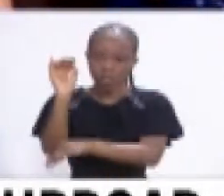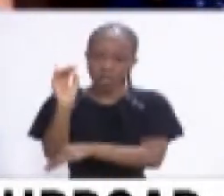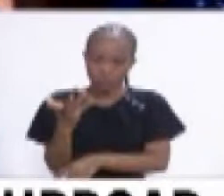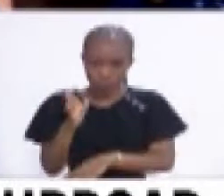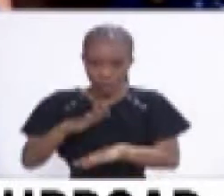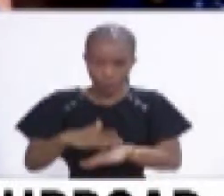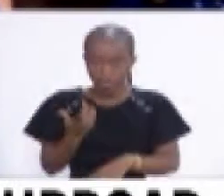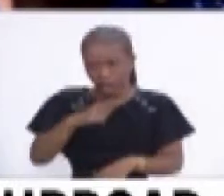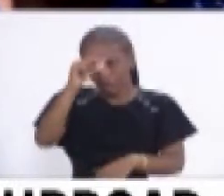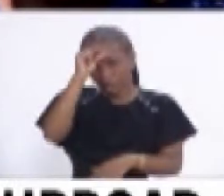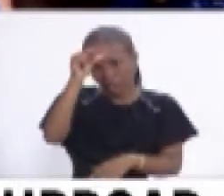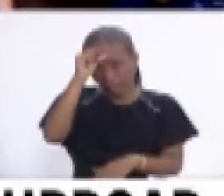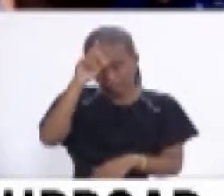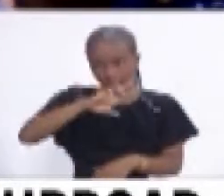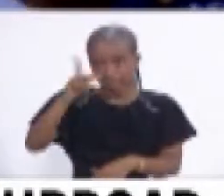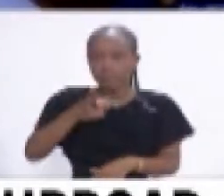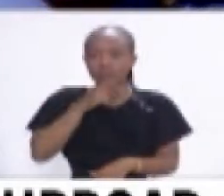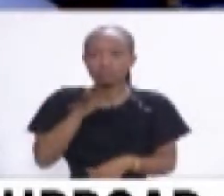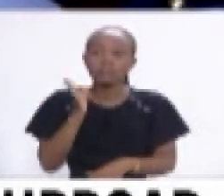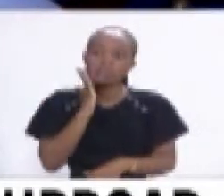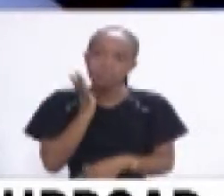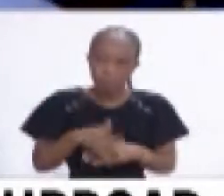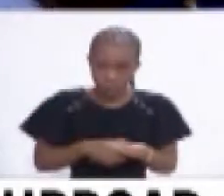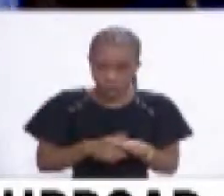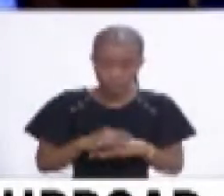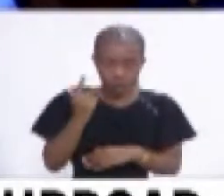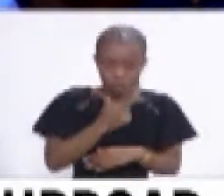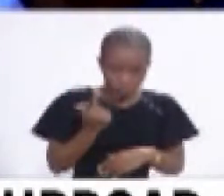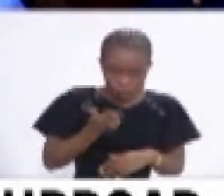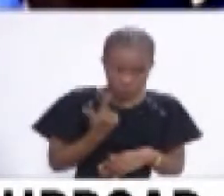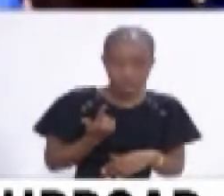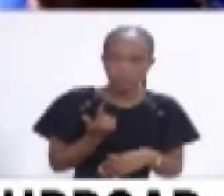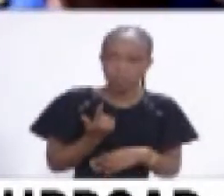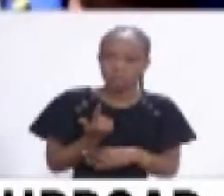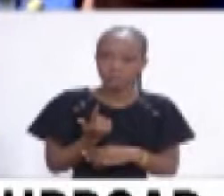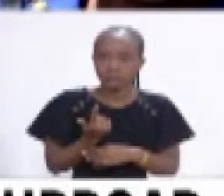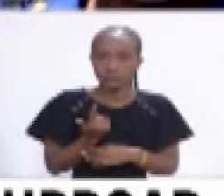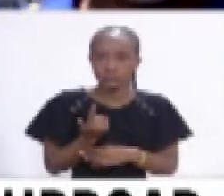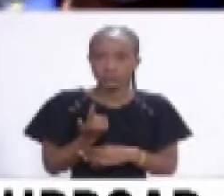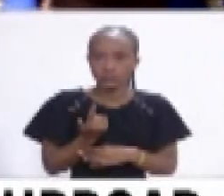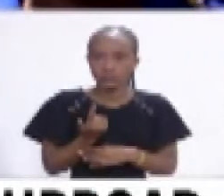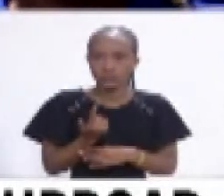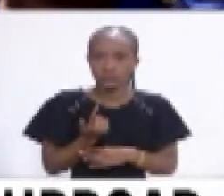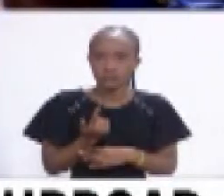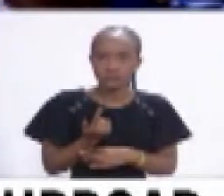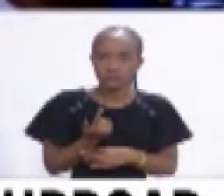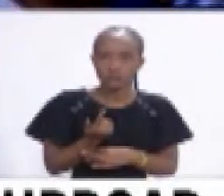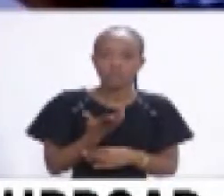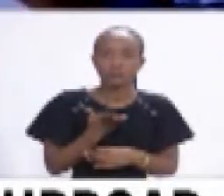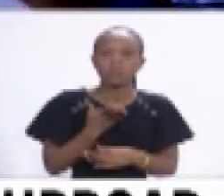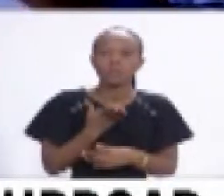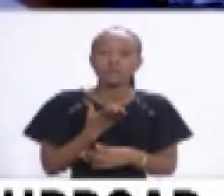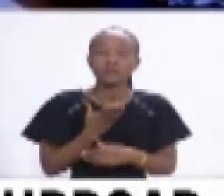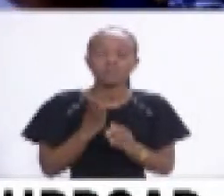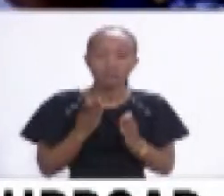on behalf of government that the Kenyan parents who are still denying paying the balance of their third-term